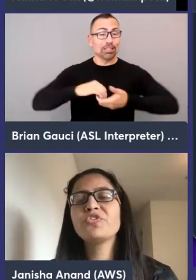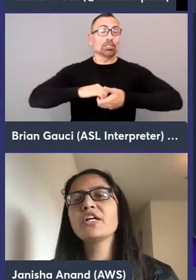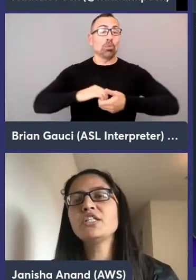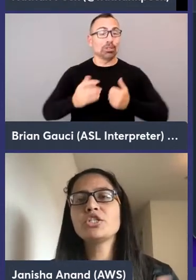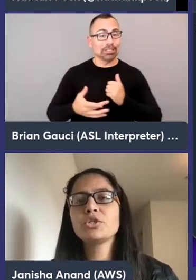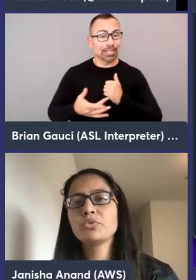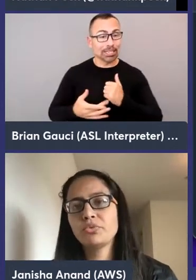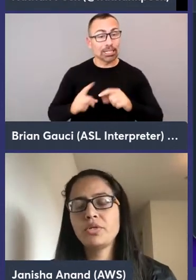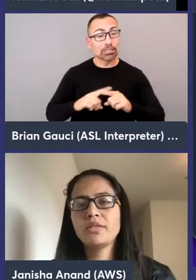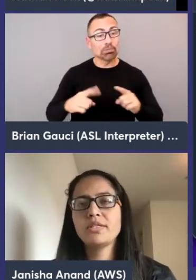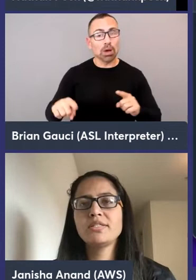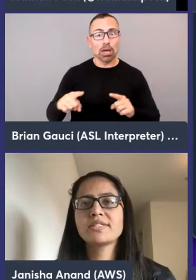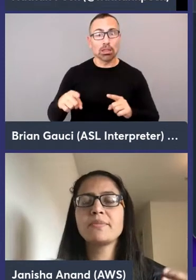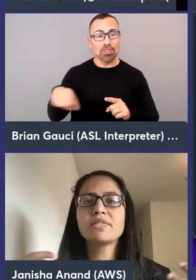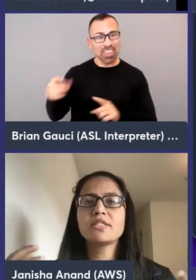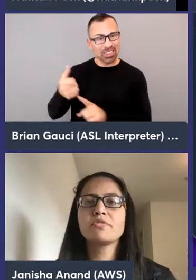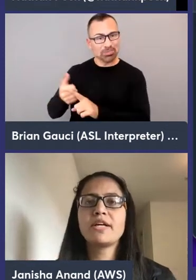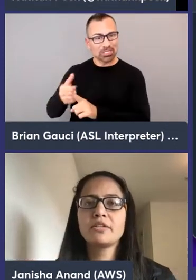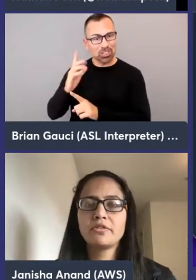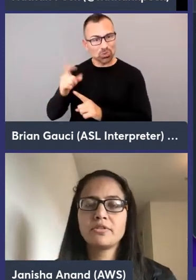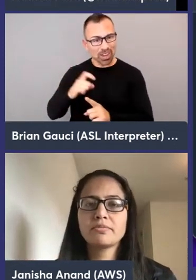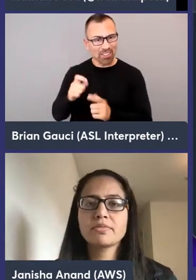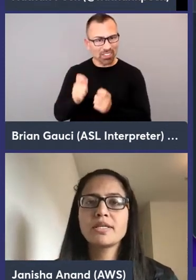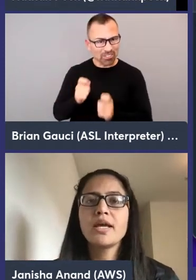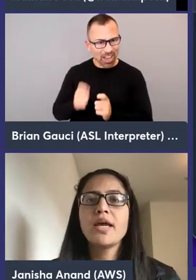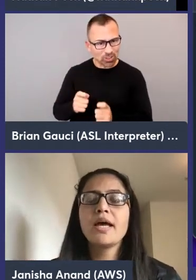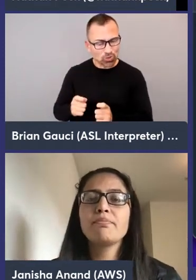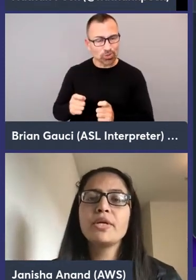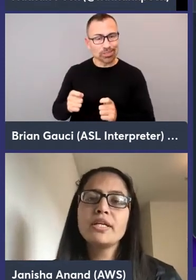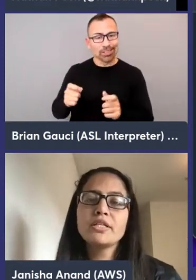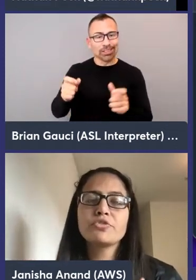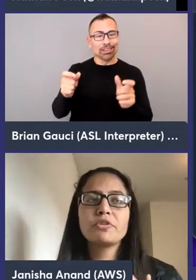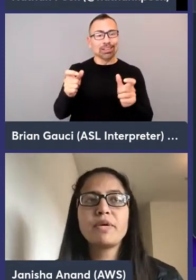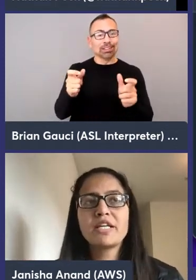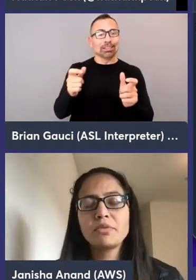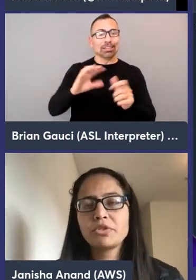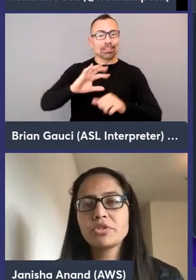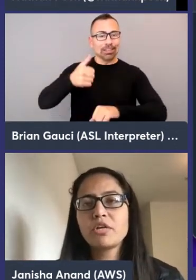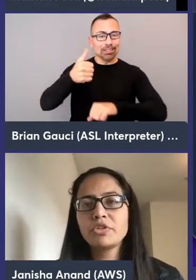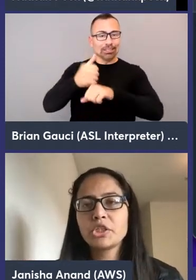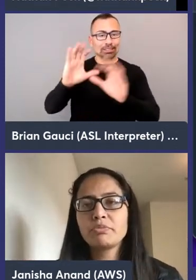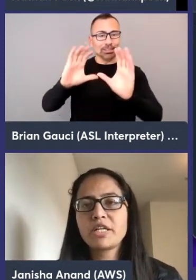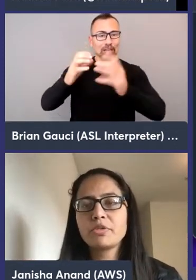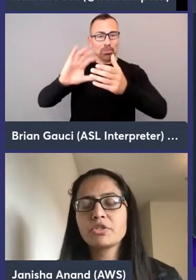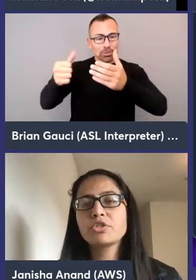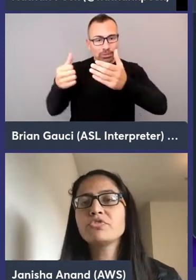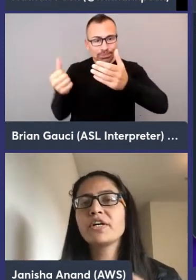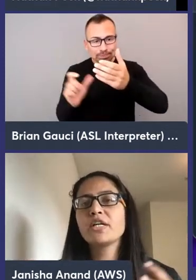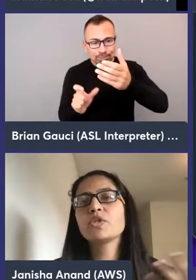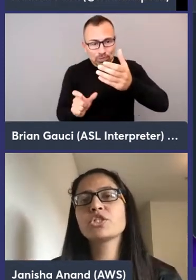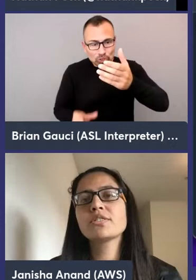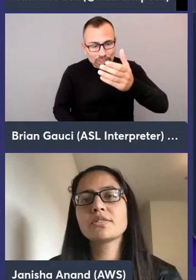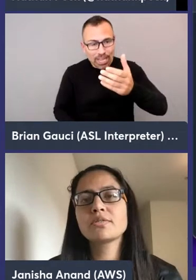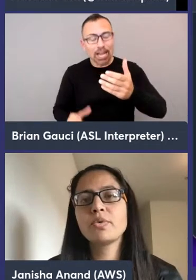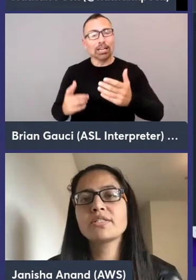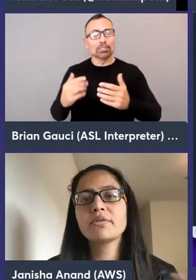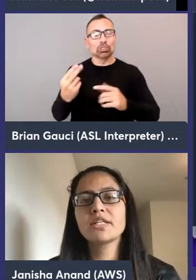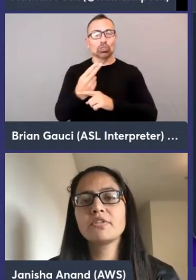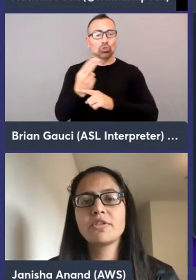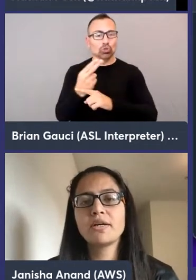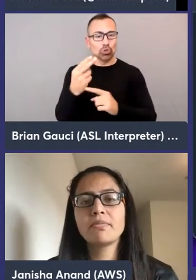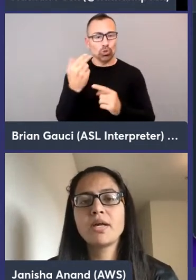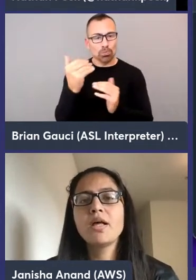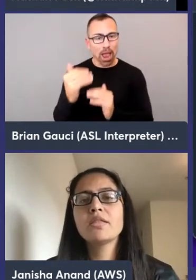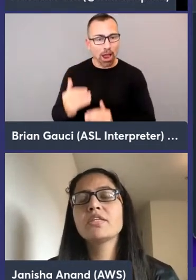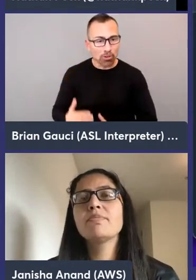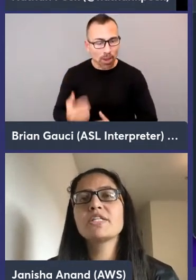to fine-tune these subsets of algorithms and bring in different parameters, configuration parameters, to find what is going to